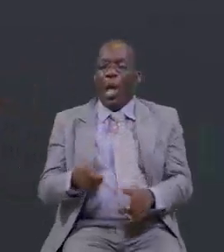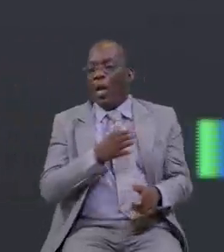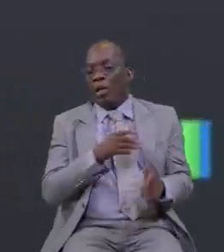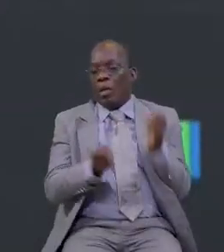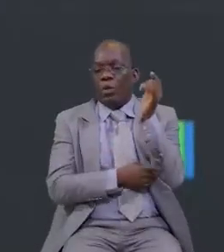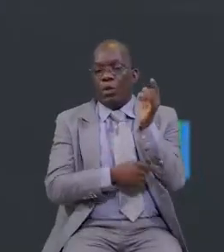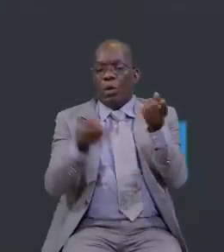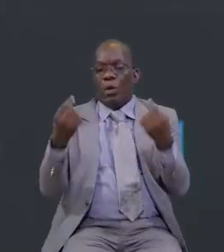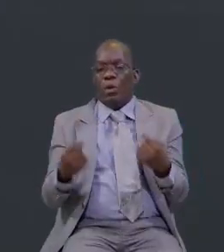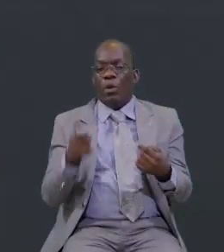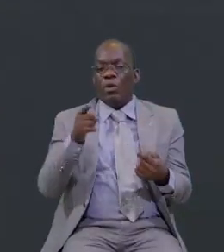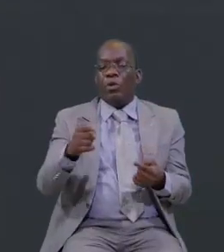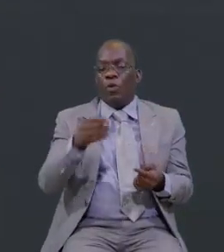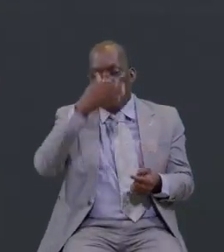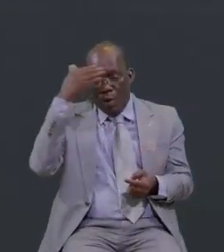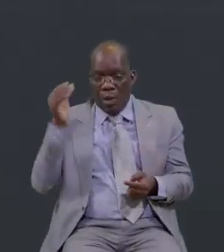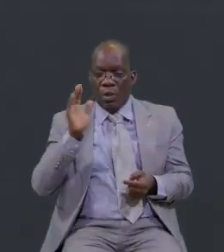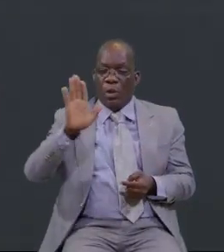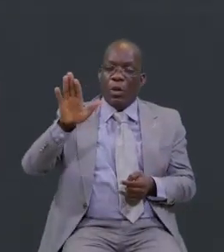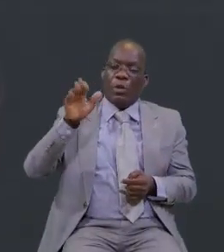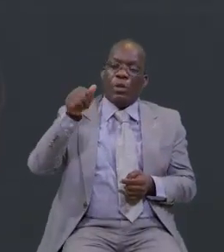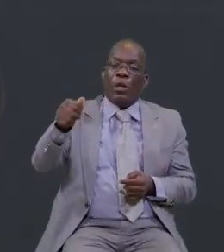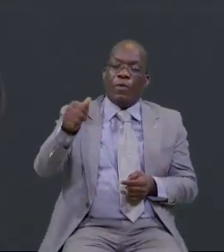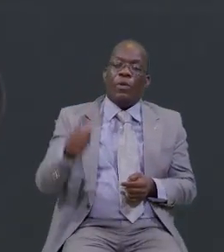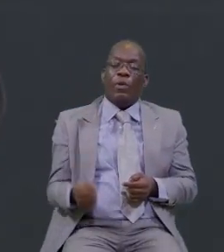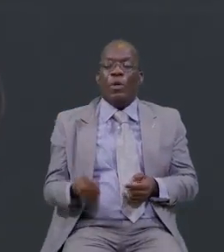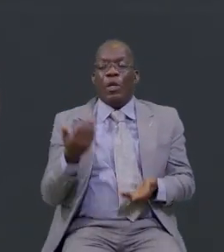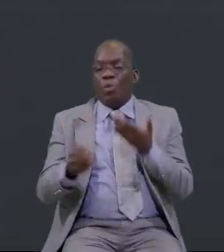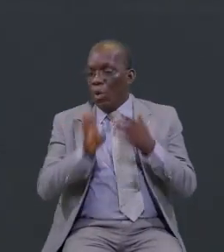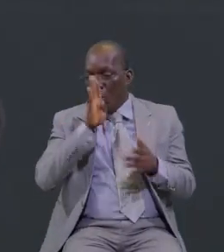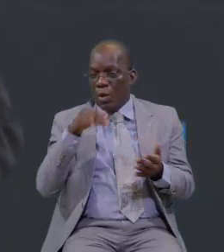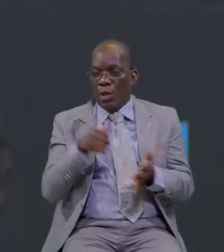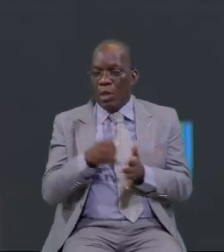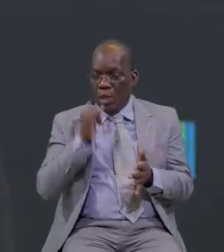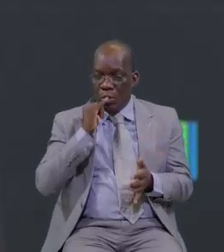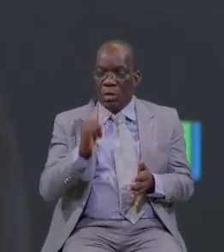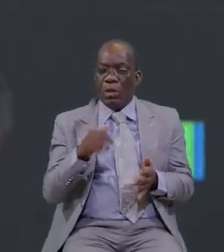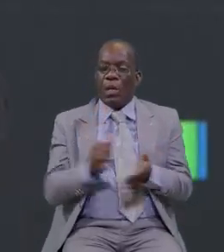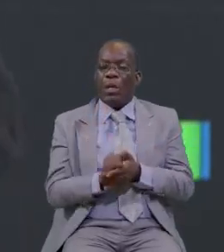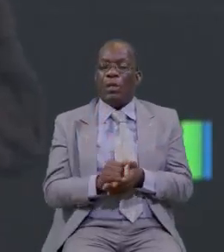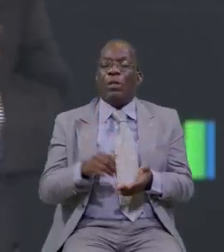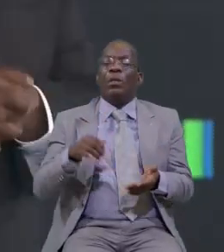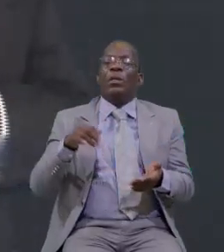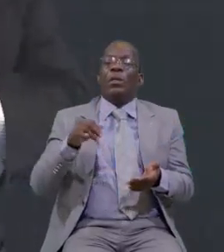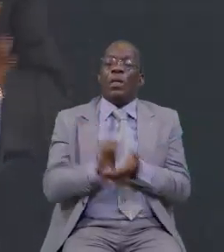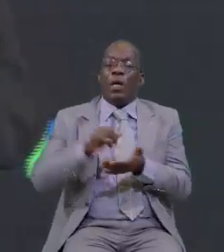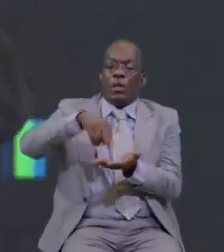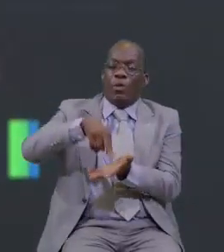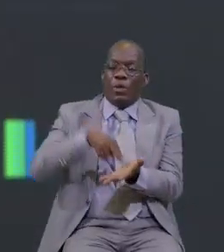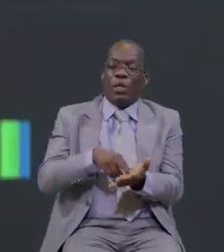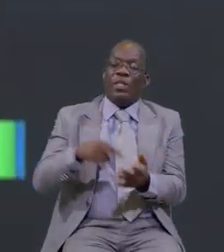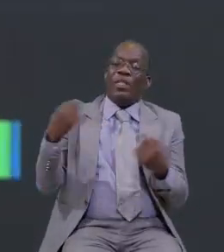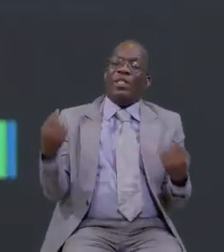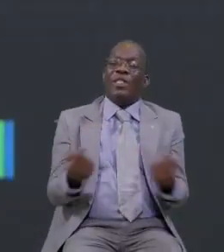you forget yourself. Maybe it's that. That is the besetting sin in your life. It says